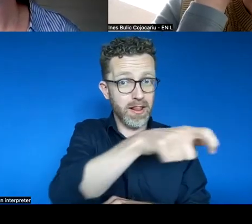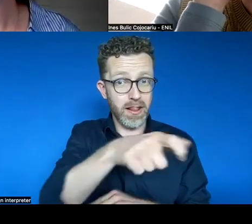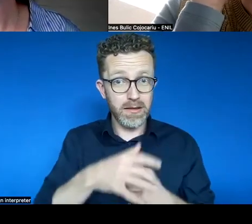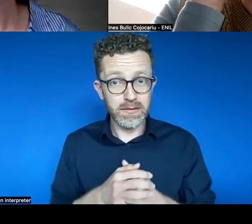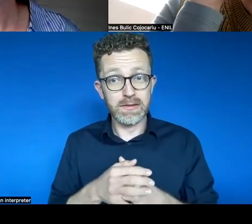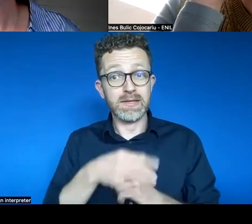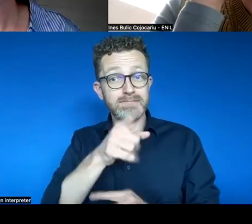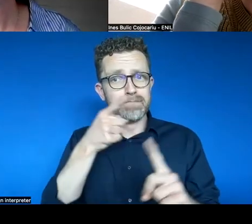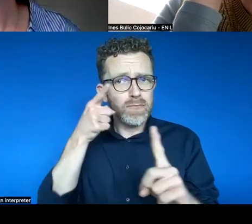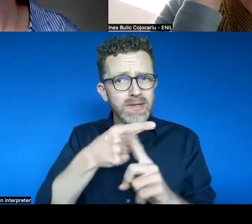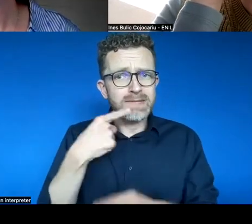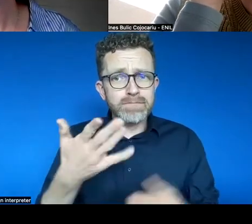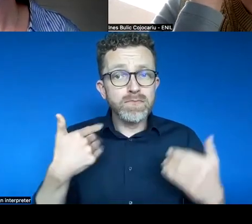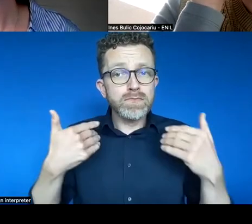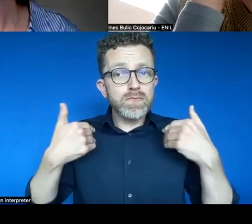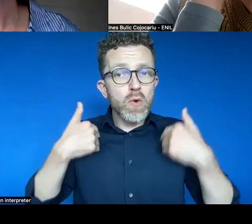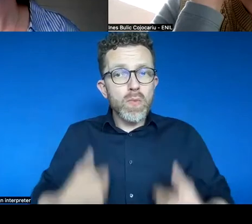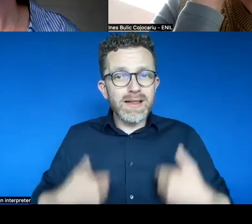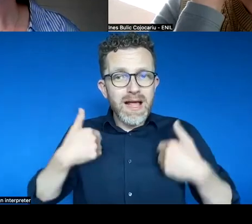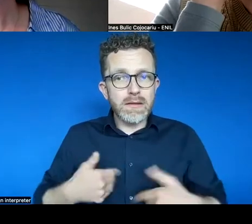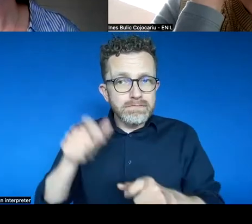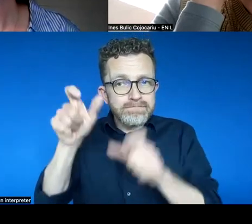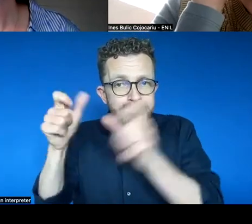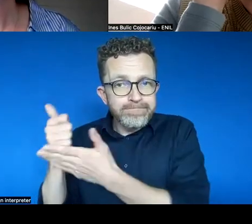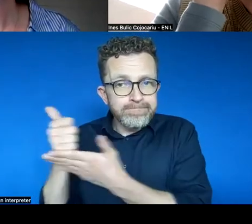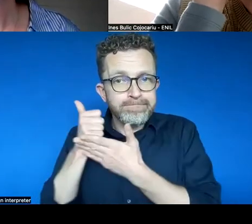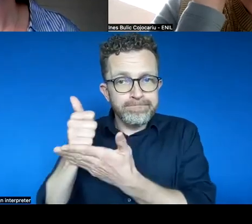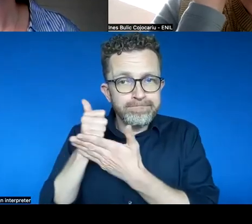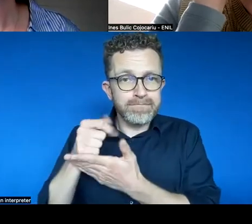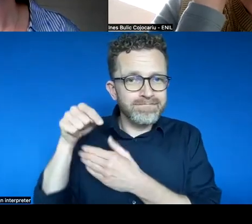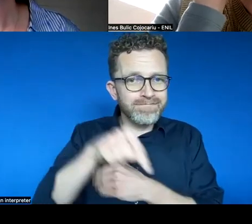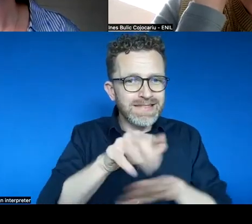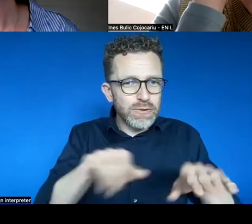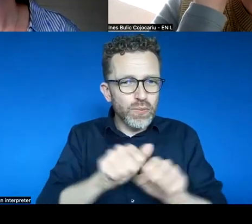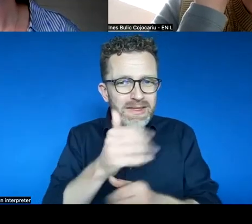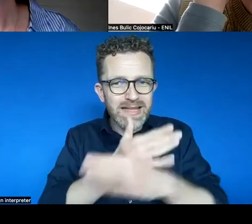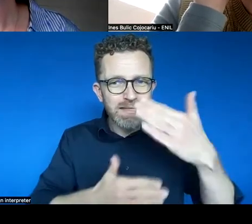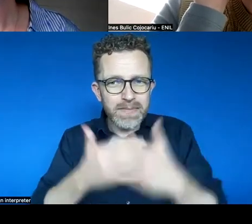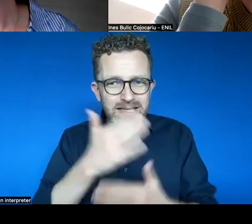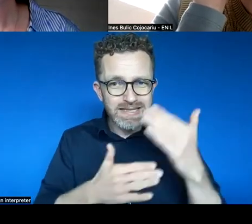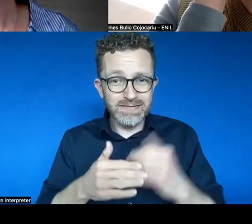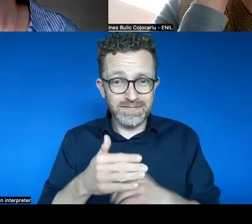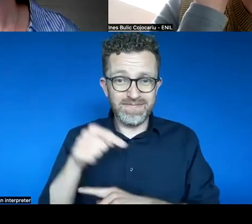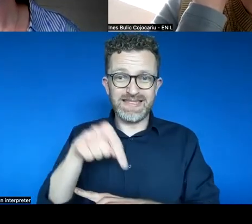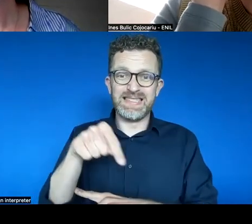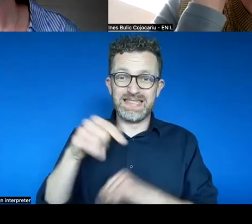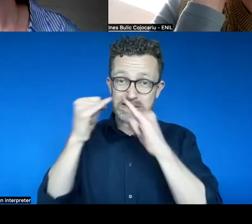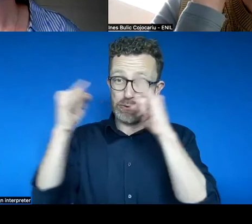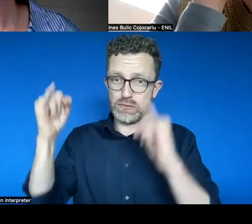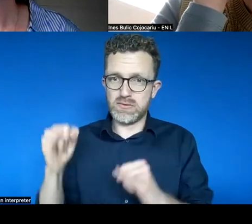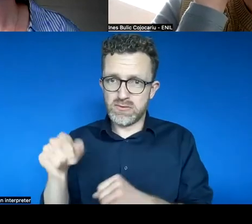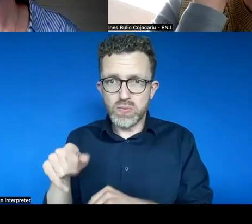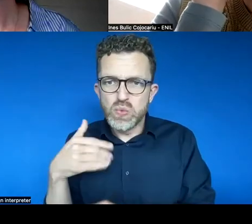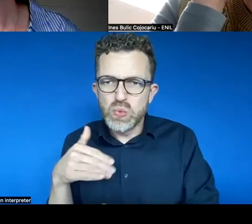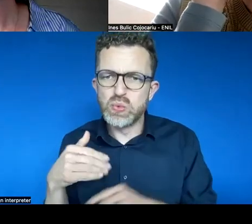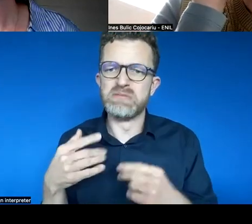but also on the voices of these children, which really we are not hearing at all in general, especially during the war.